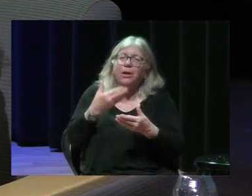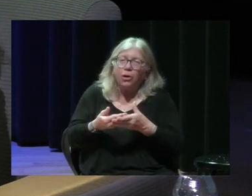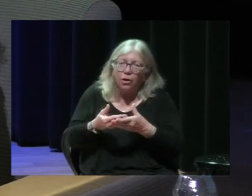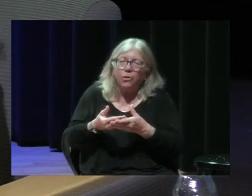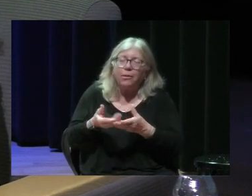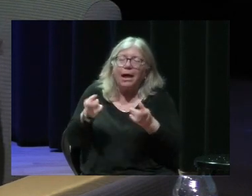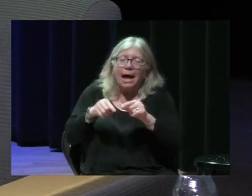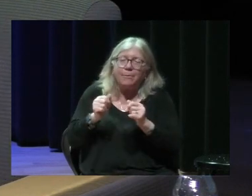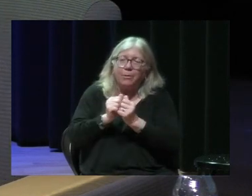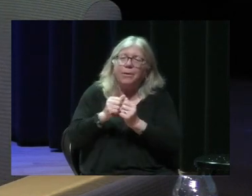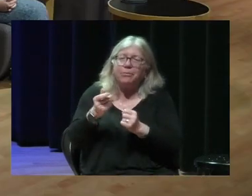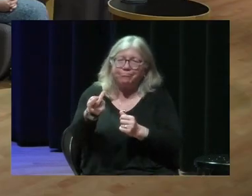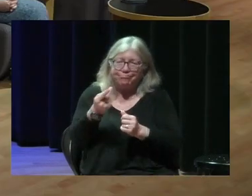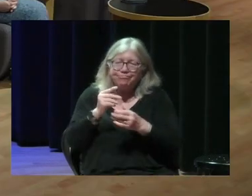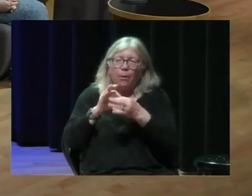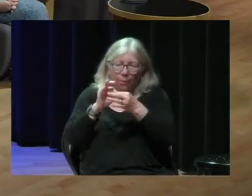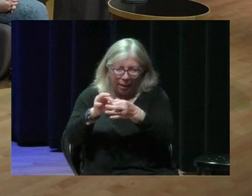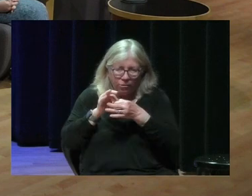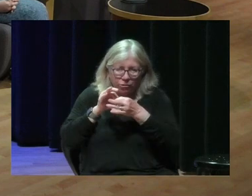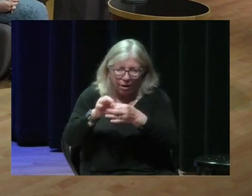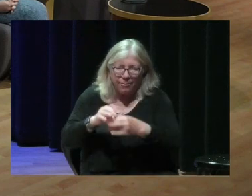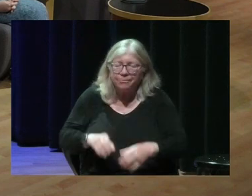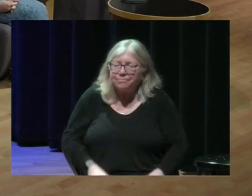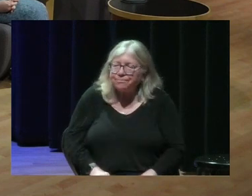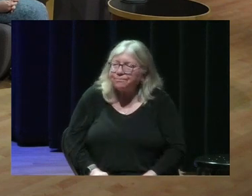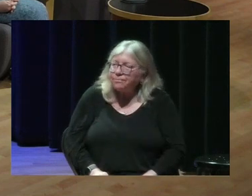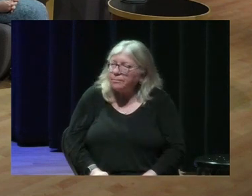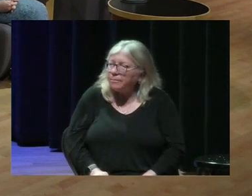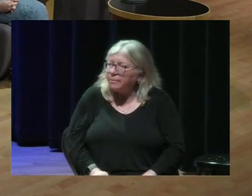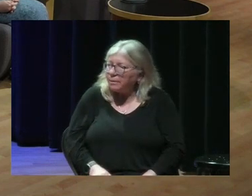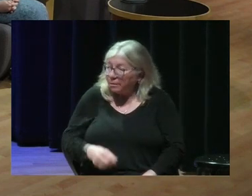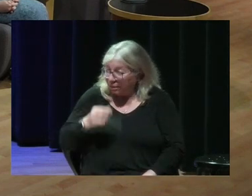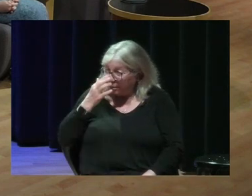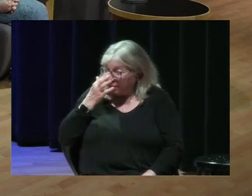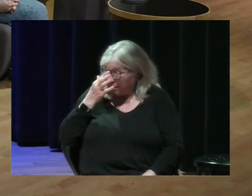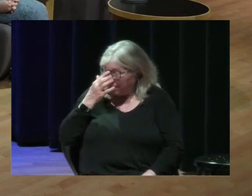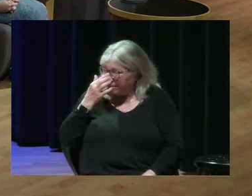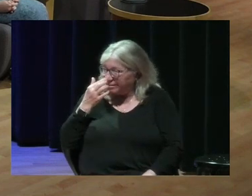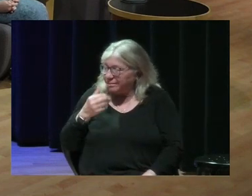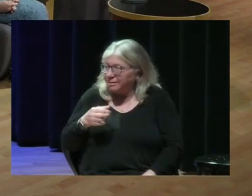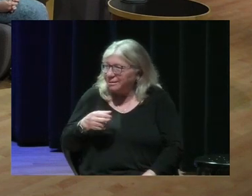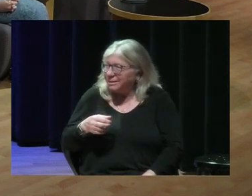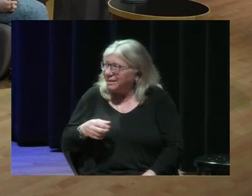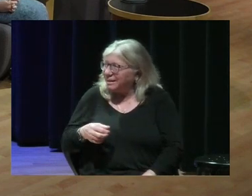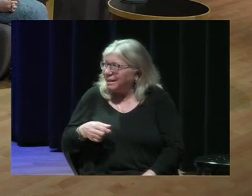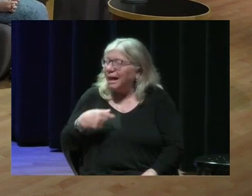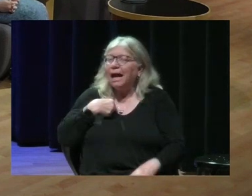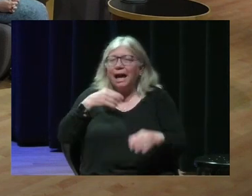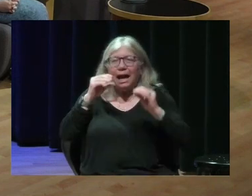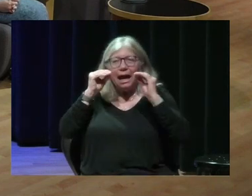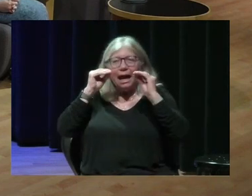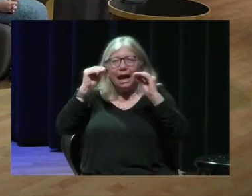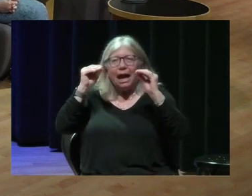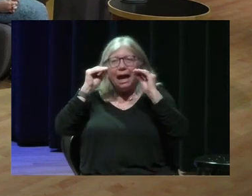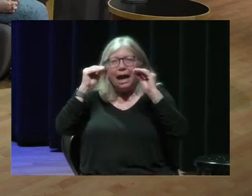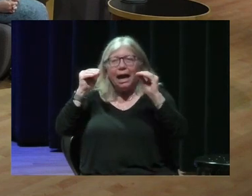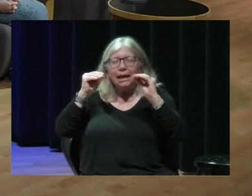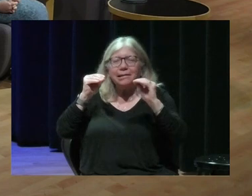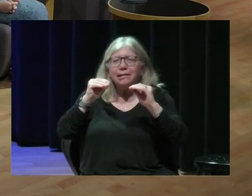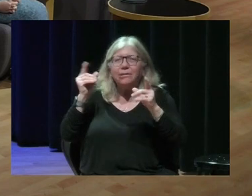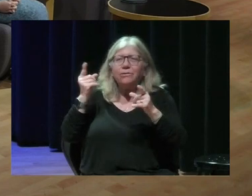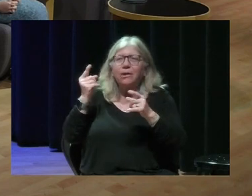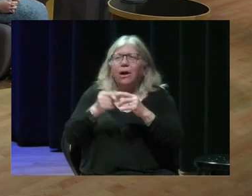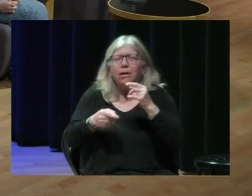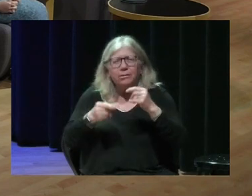relationship. I teach argumentation at a Christian